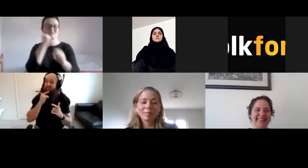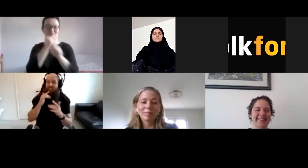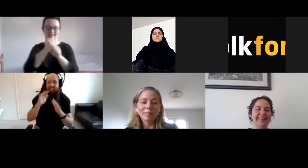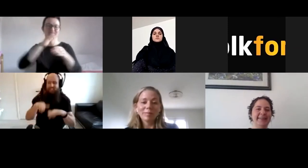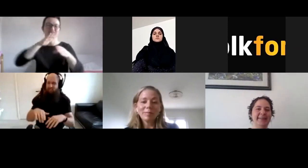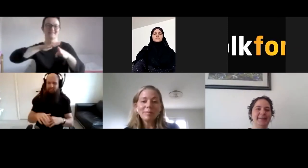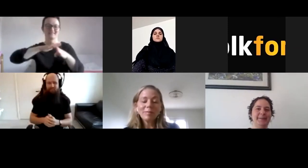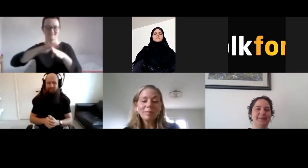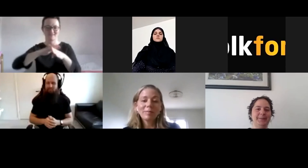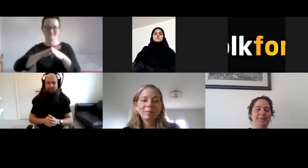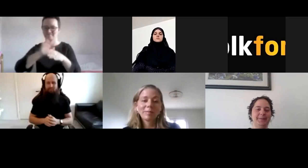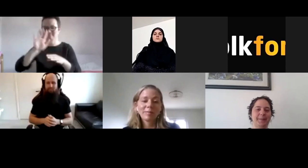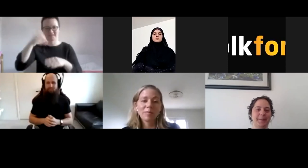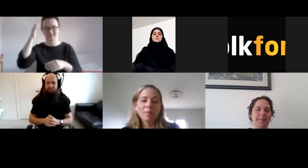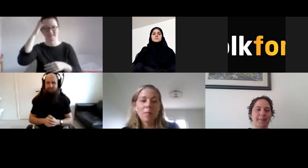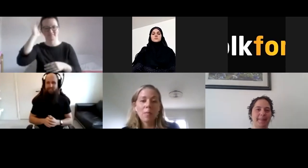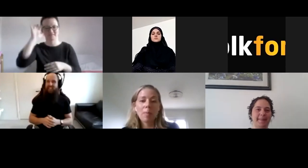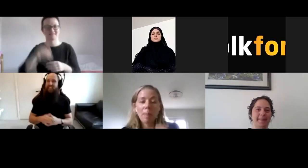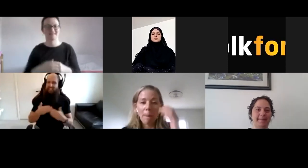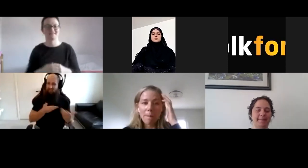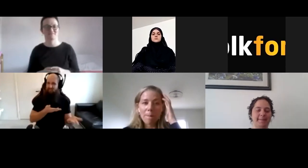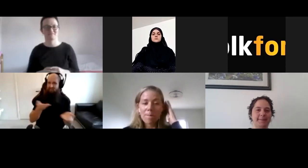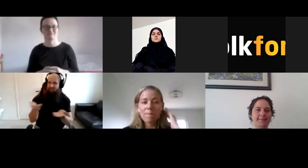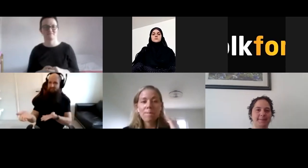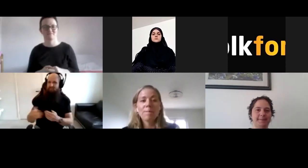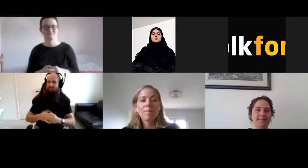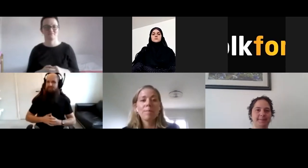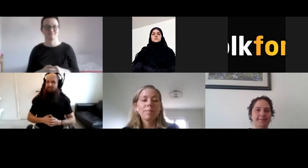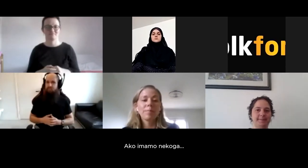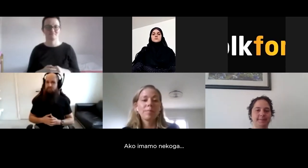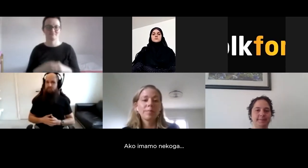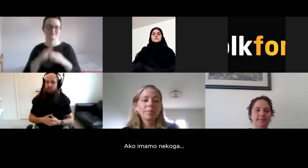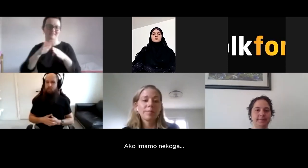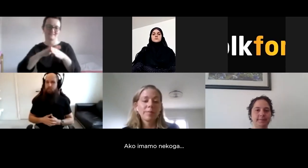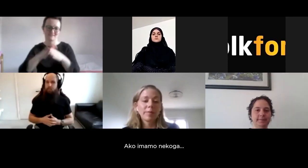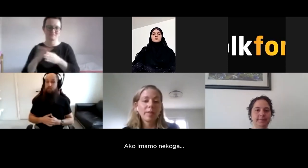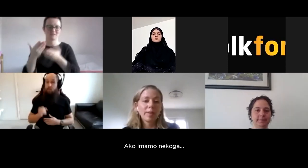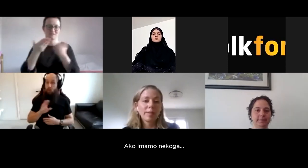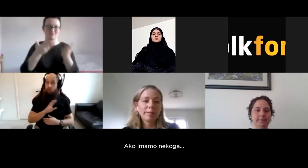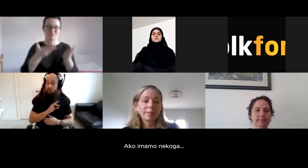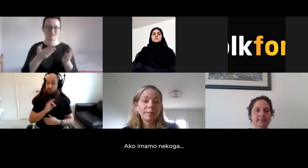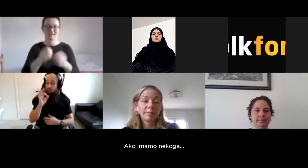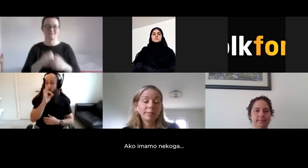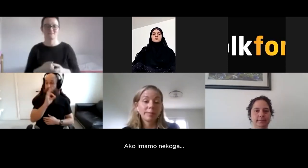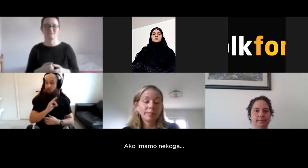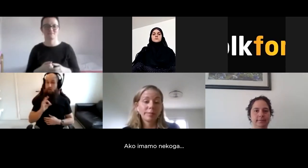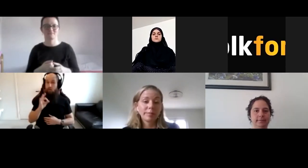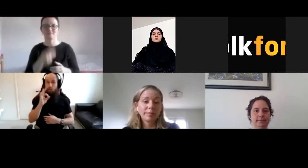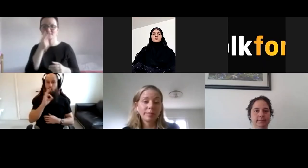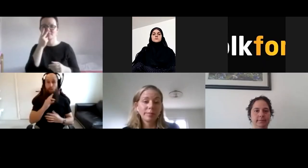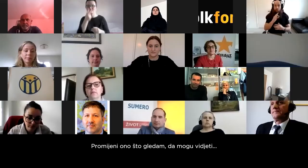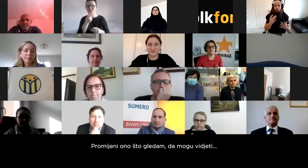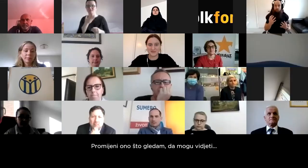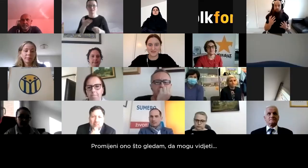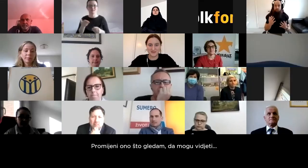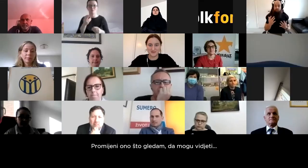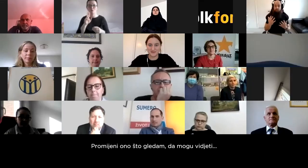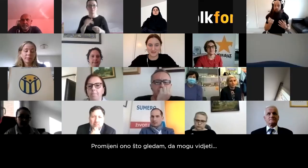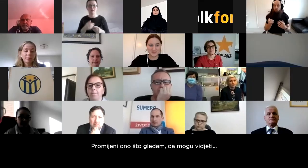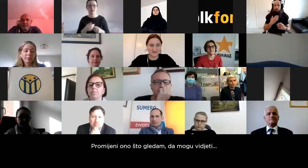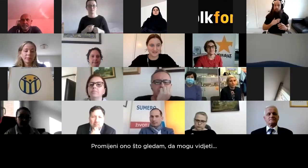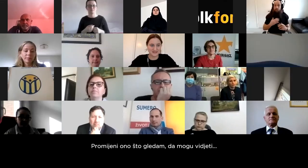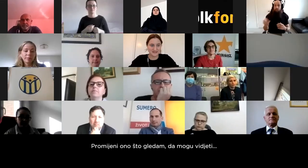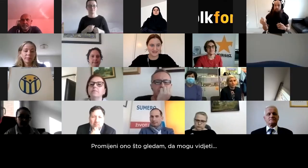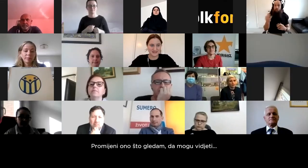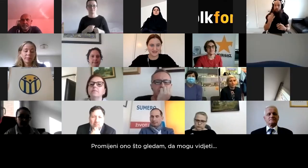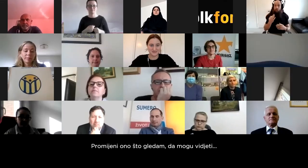right. So, sorry, go ahead. If we have anyone who wants to, I will swap my view as